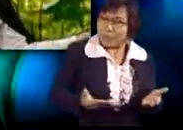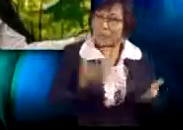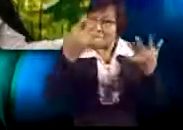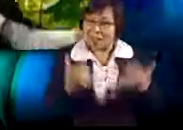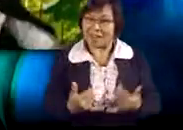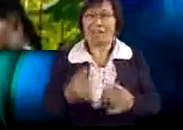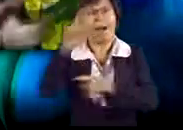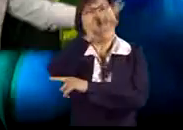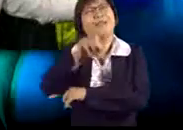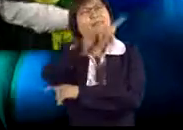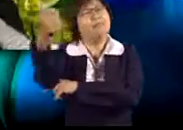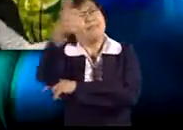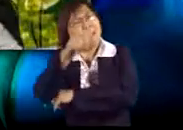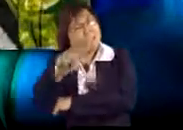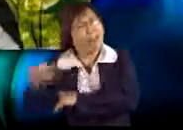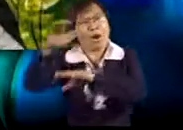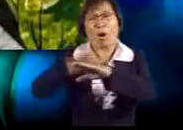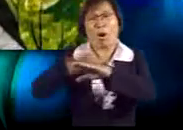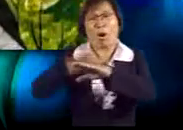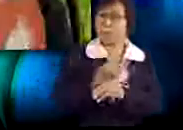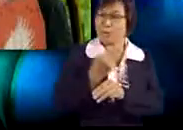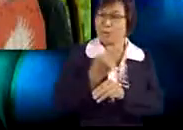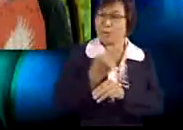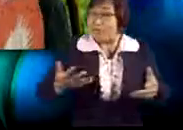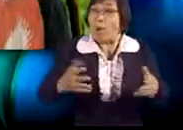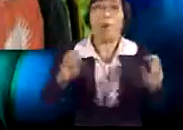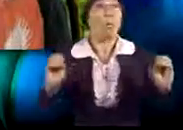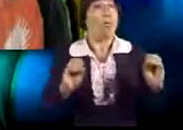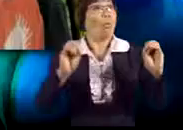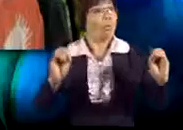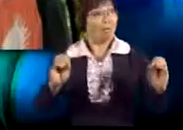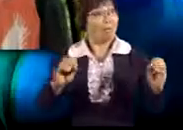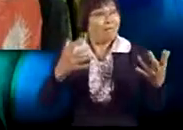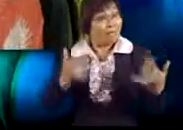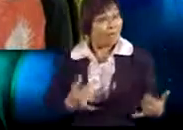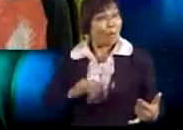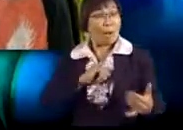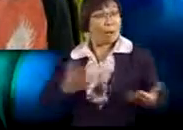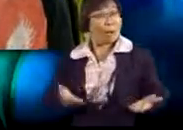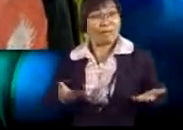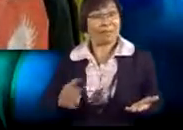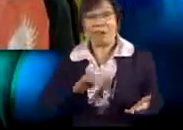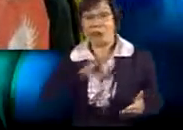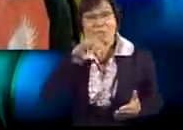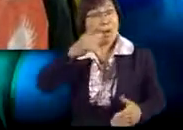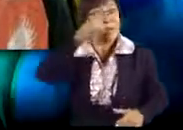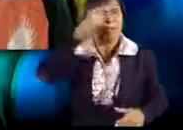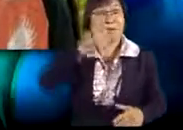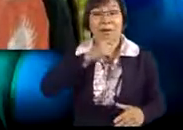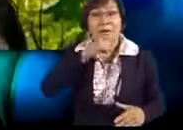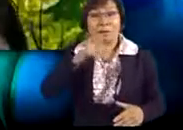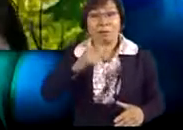here. Now you can ask me anything on mathematics. Oh, but now I'm here, I don't have to